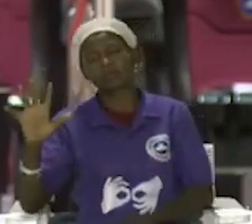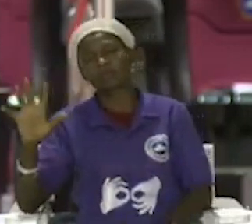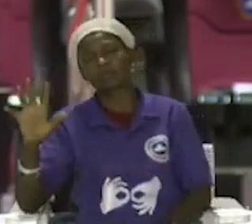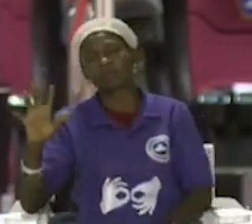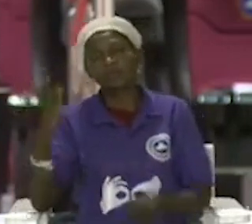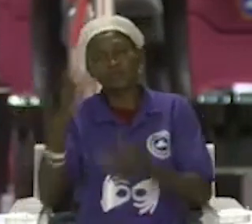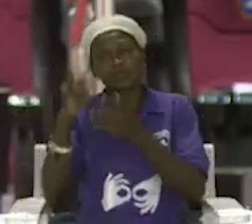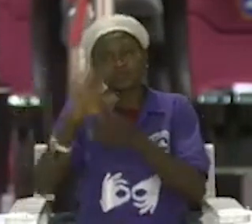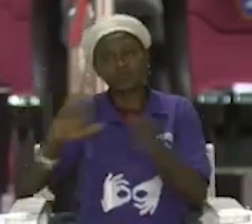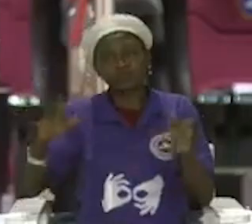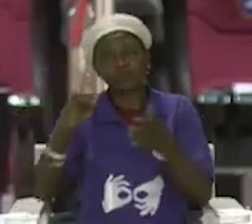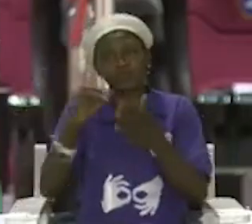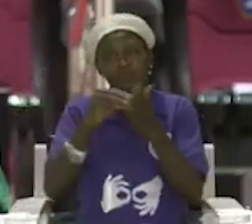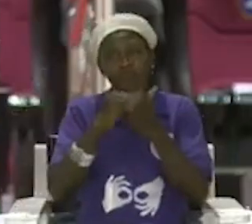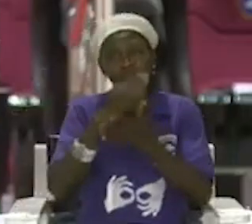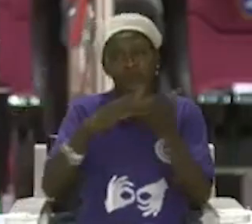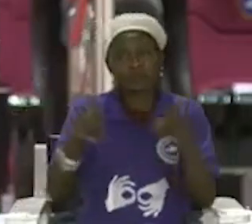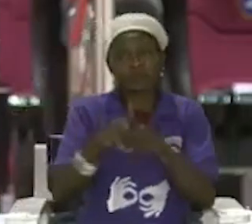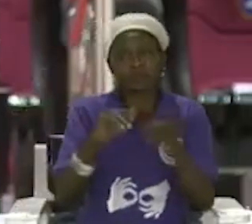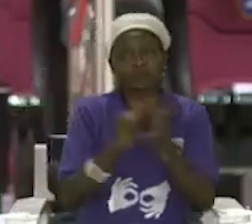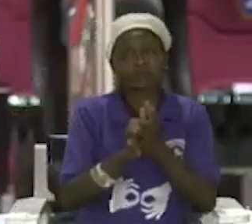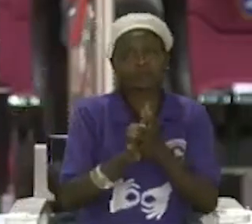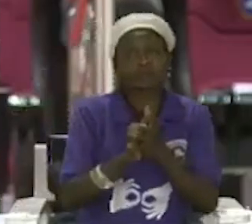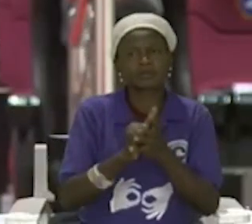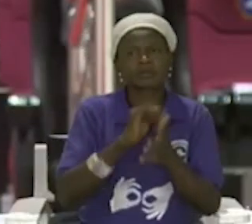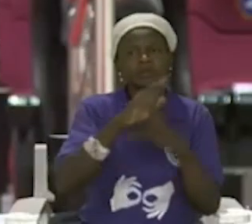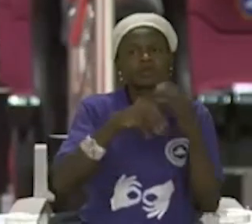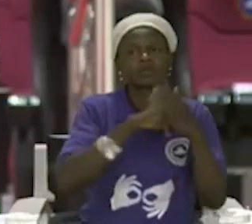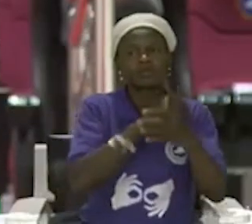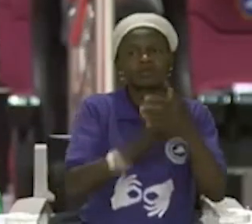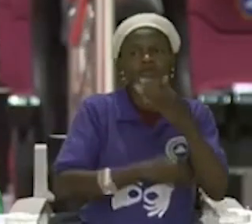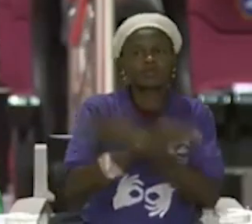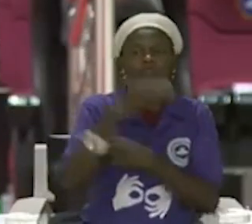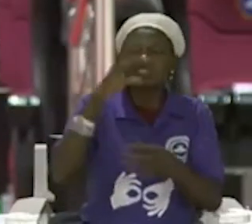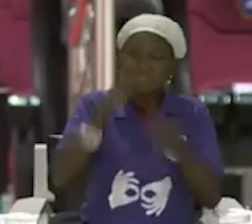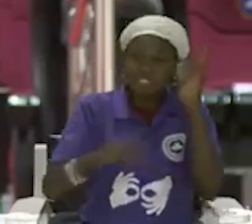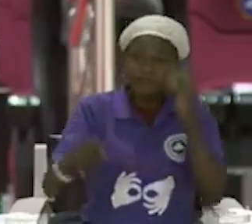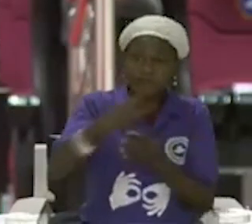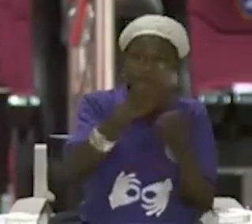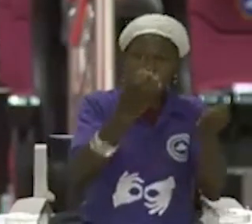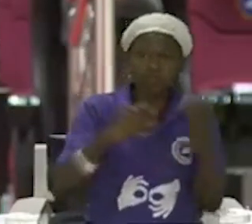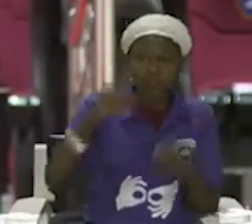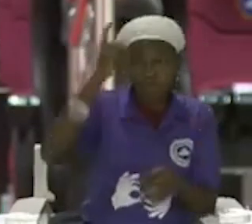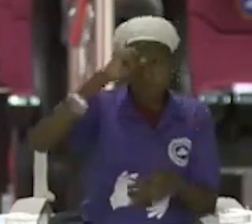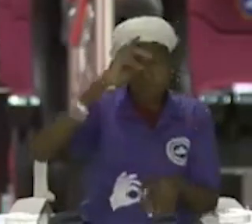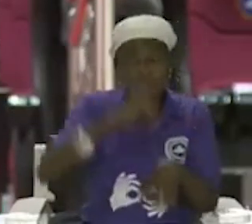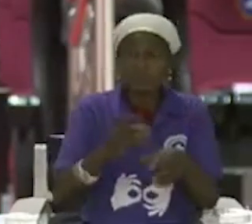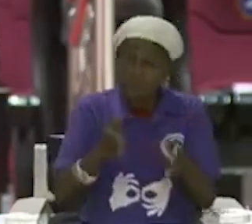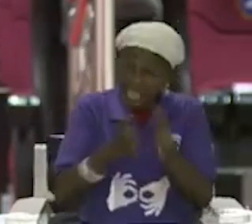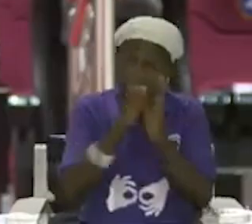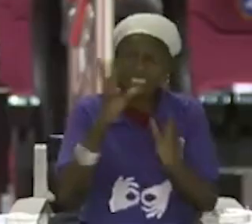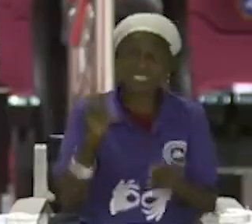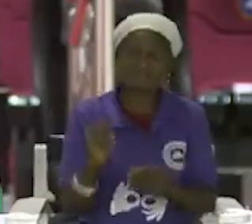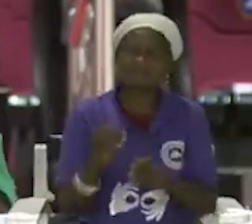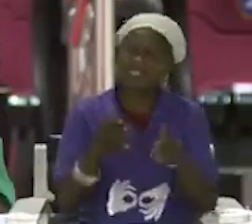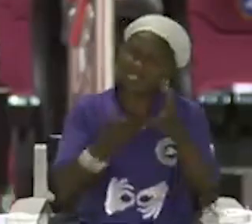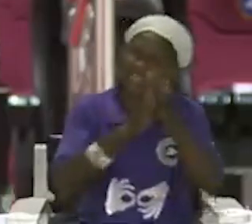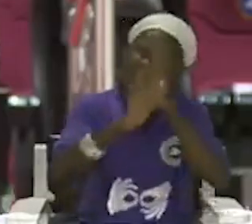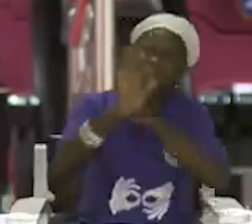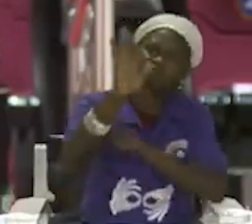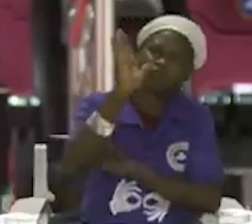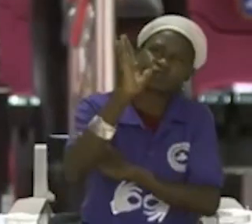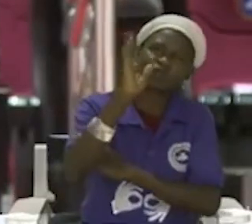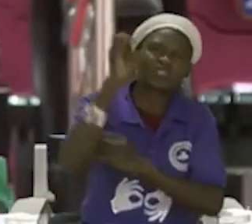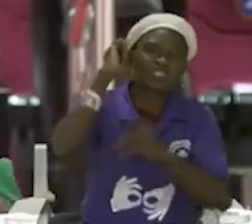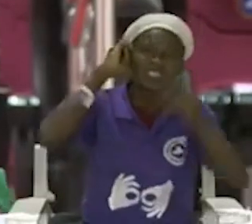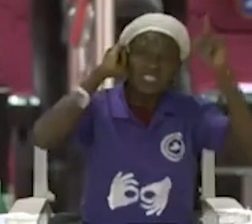line. The Almighty God says, if you want wisdom, ask him, ask God. He'll give it